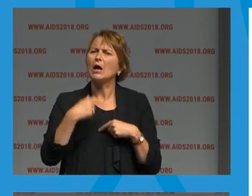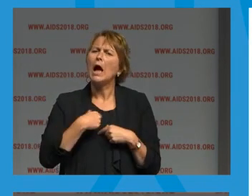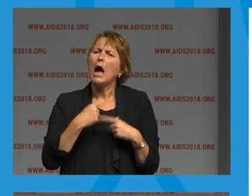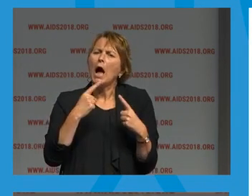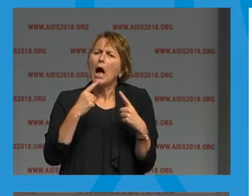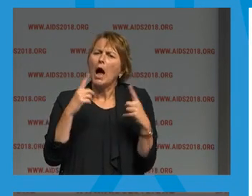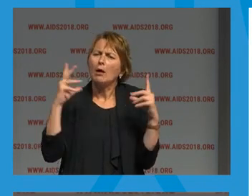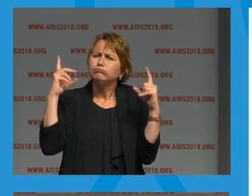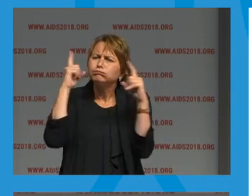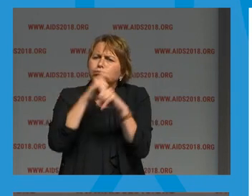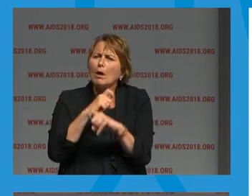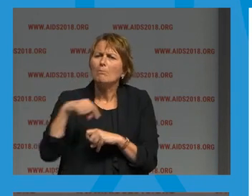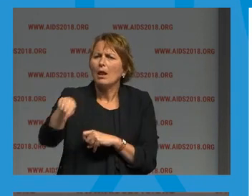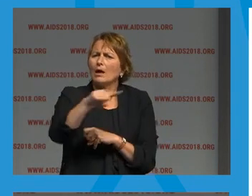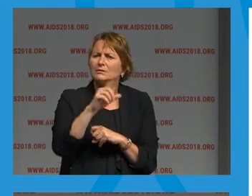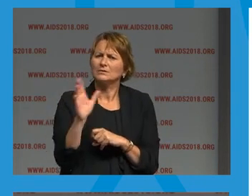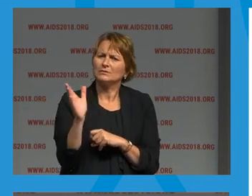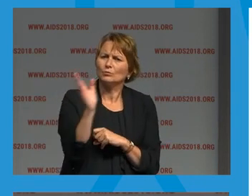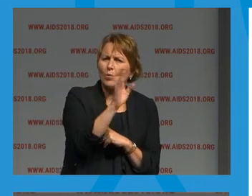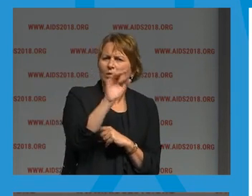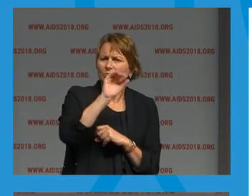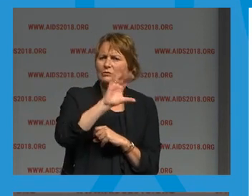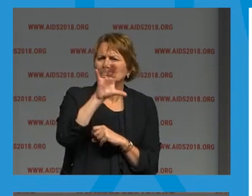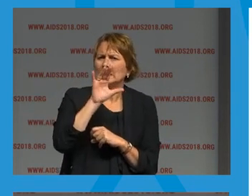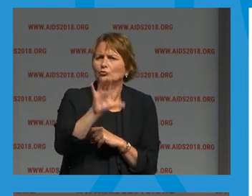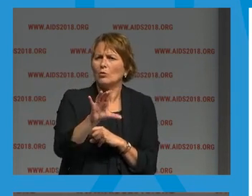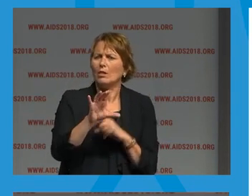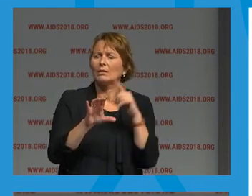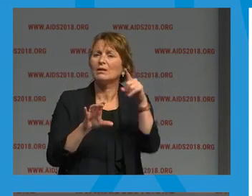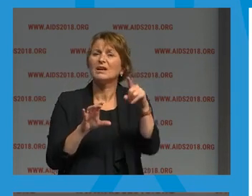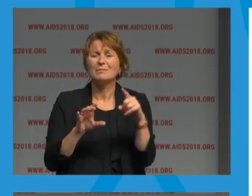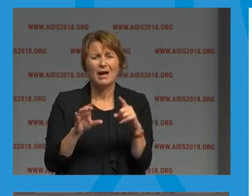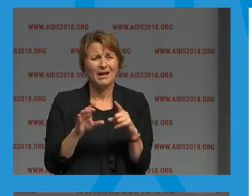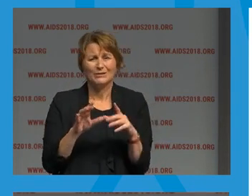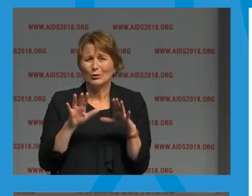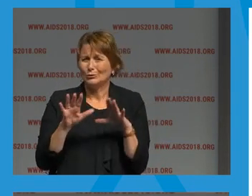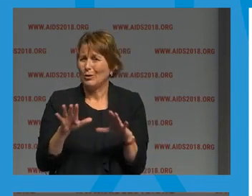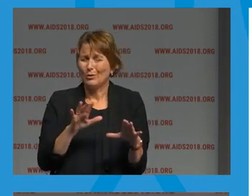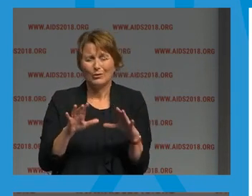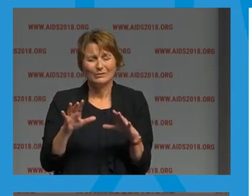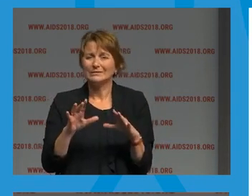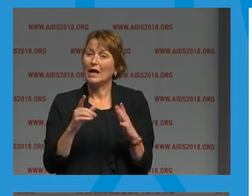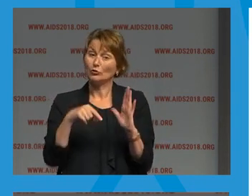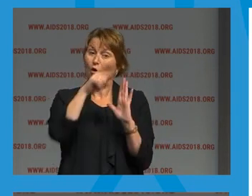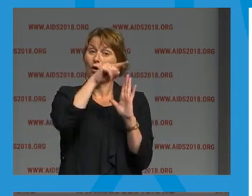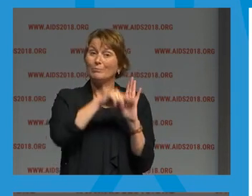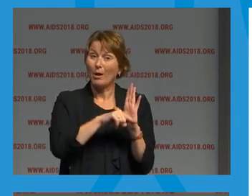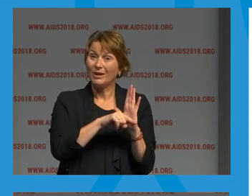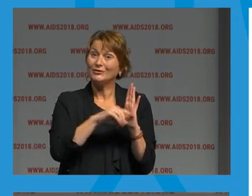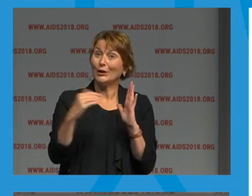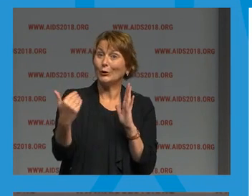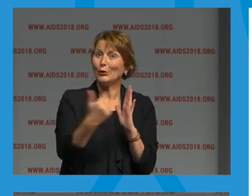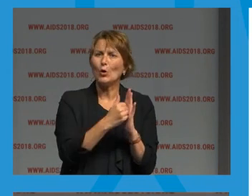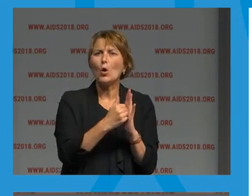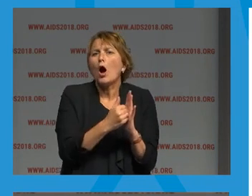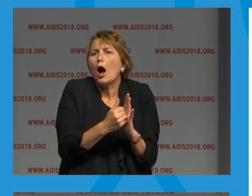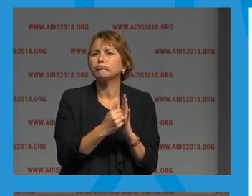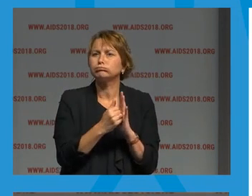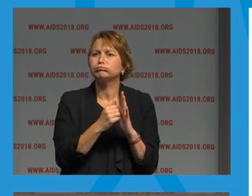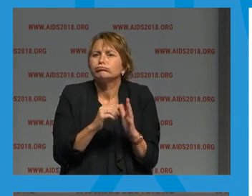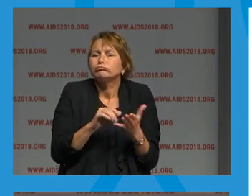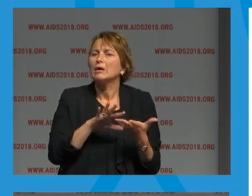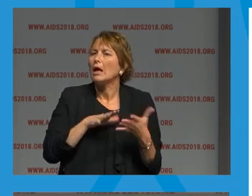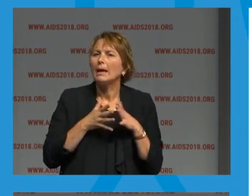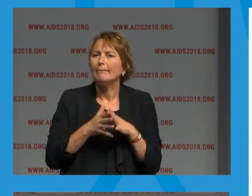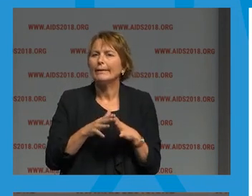West Central Africa. But there's also been very slow adoption of new policies. There's persistent users' fees at the